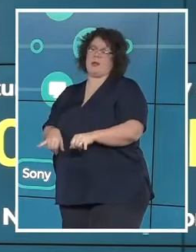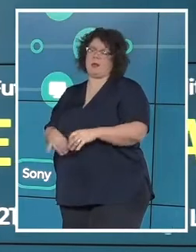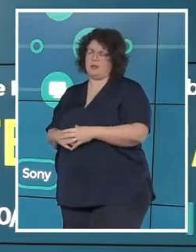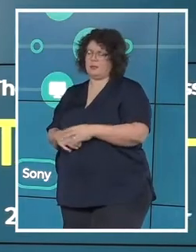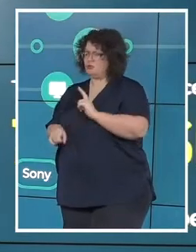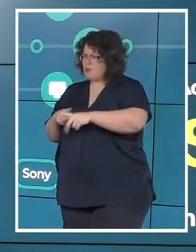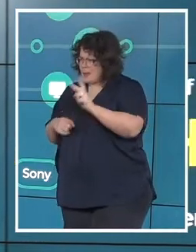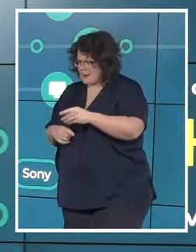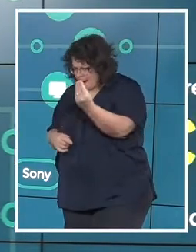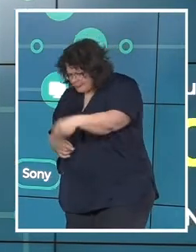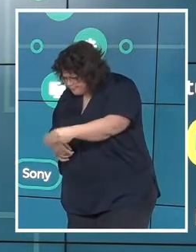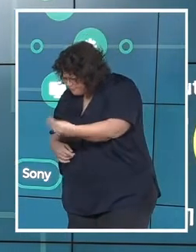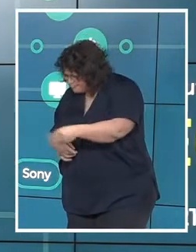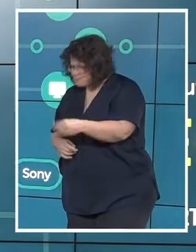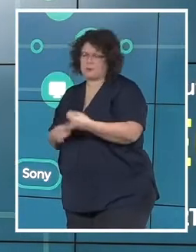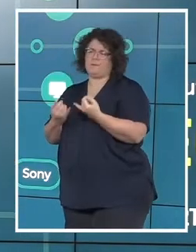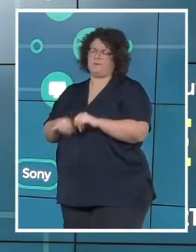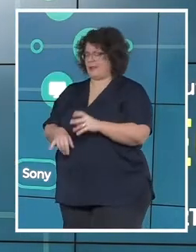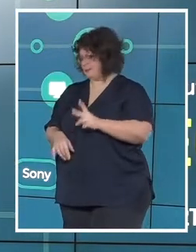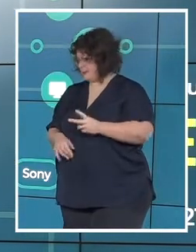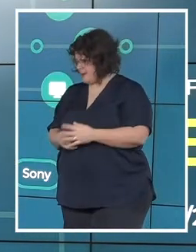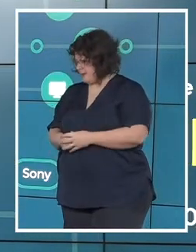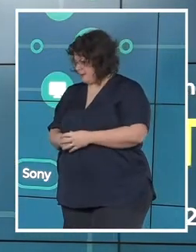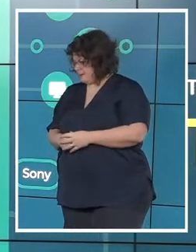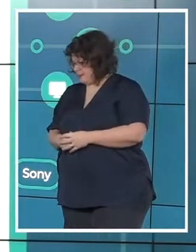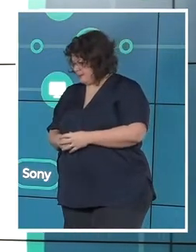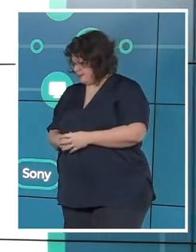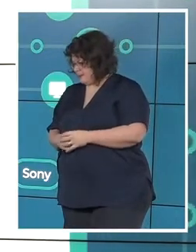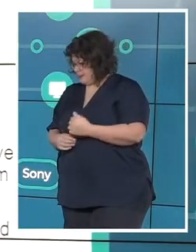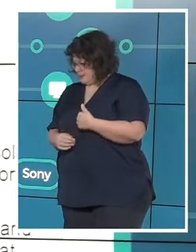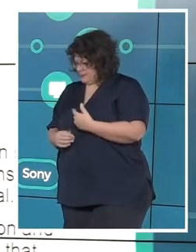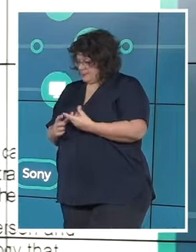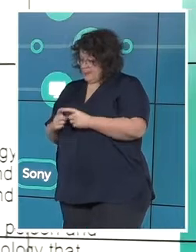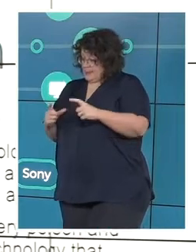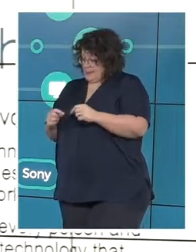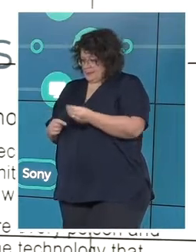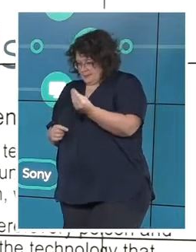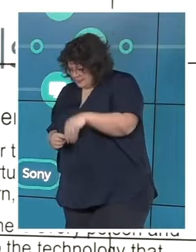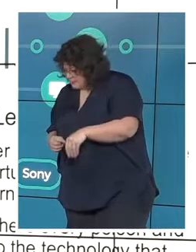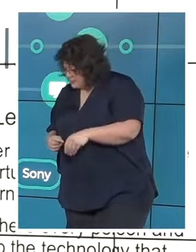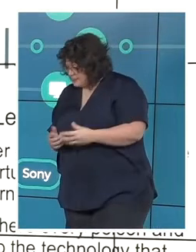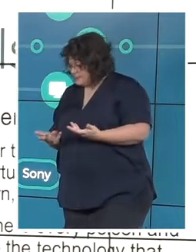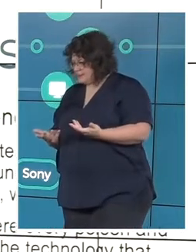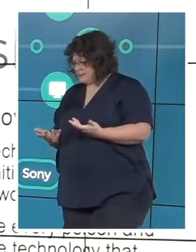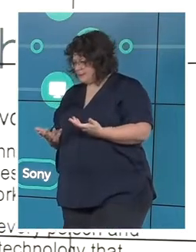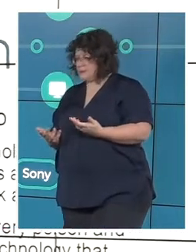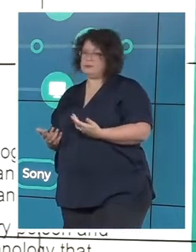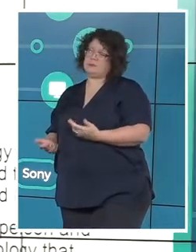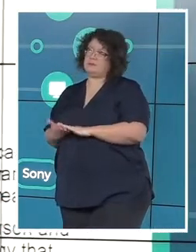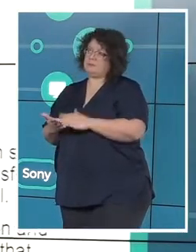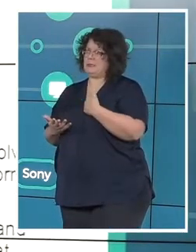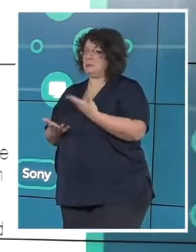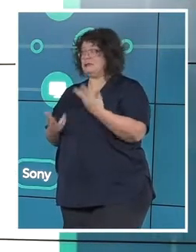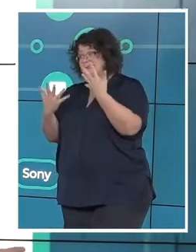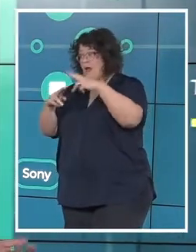tried to utilize that. And that didn't work. So 10 floors back down again, 3 more people in front of me trying to check in. And I